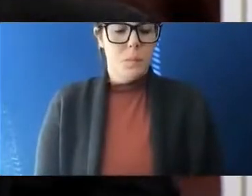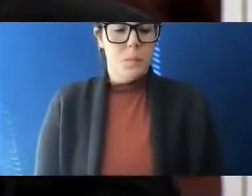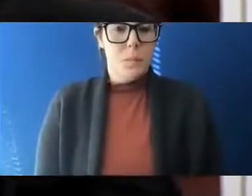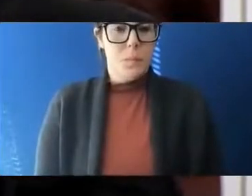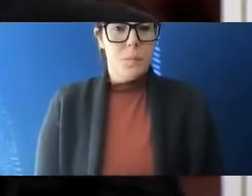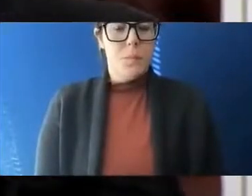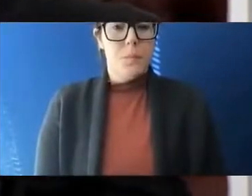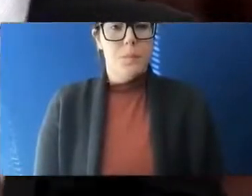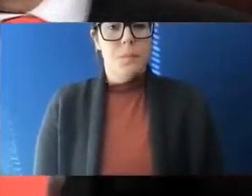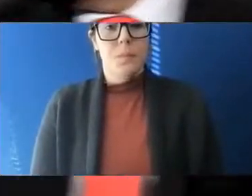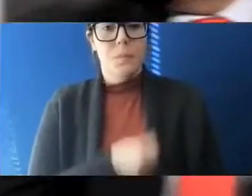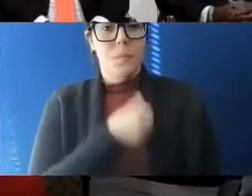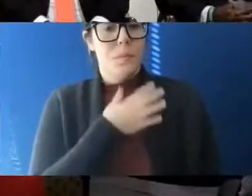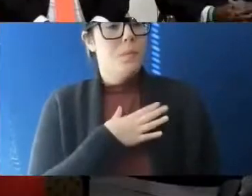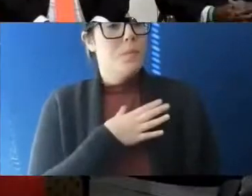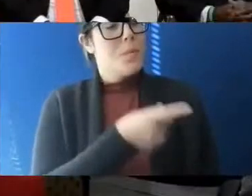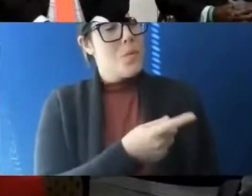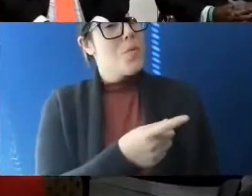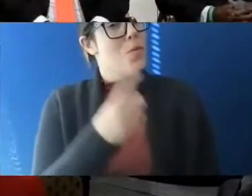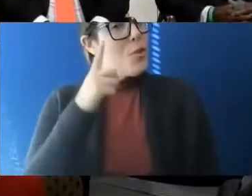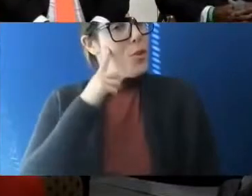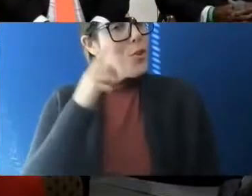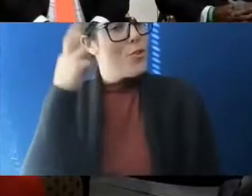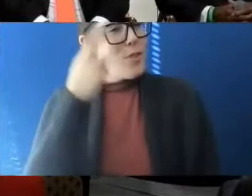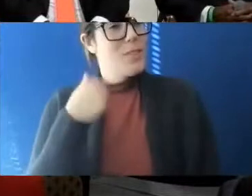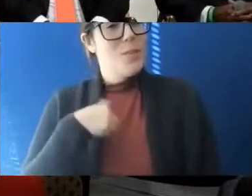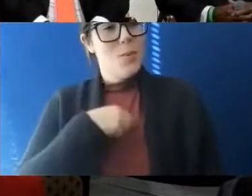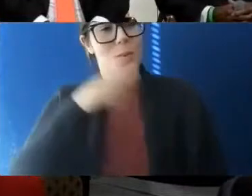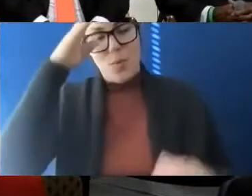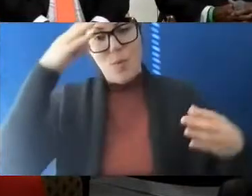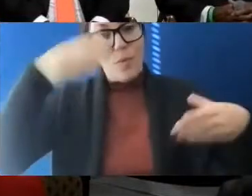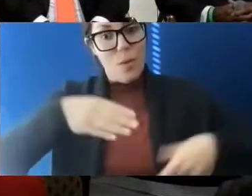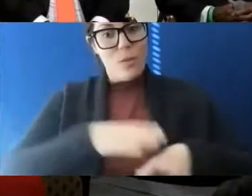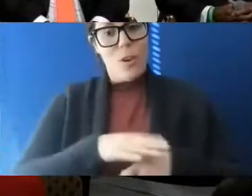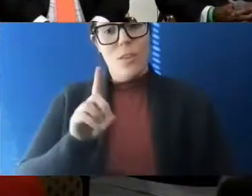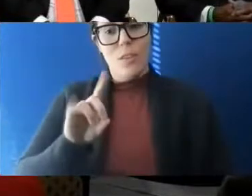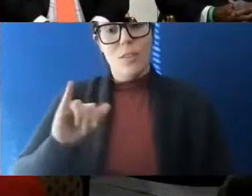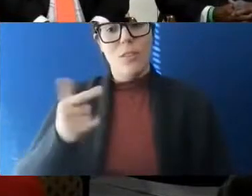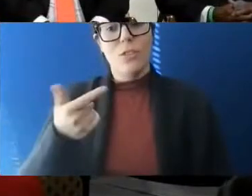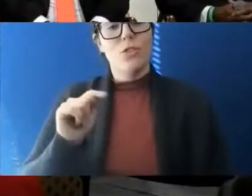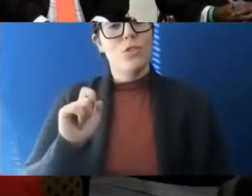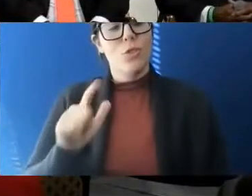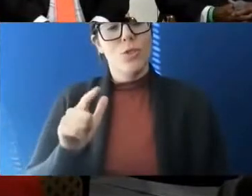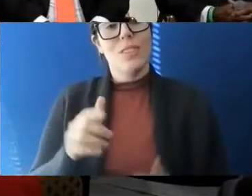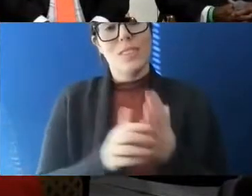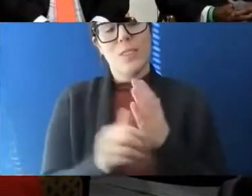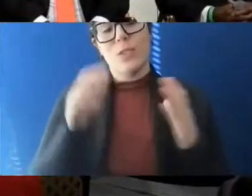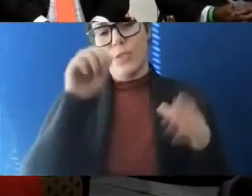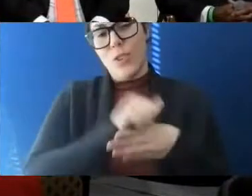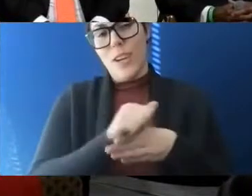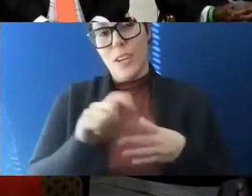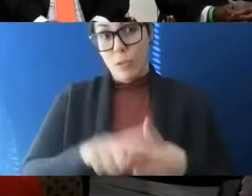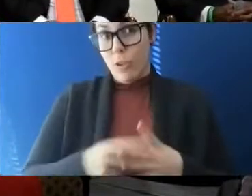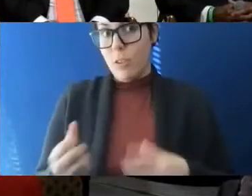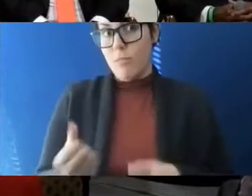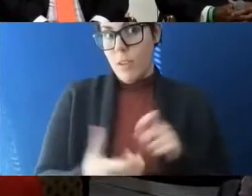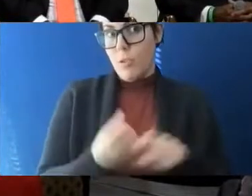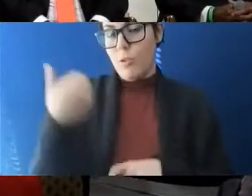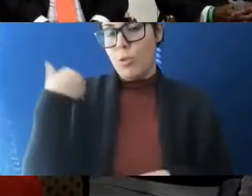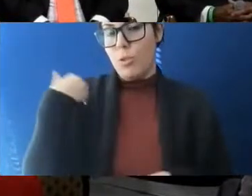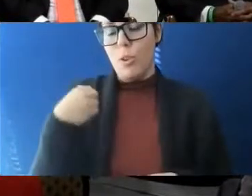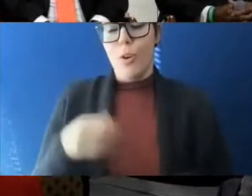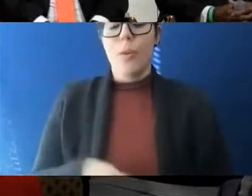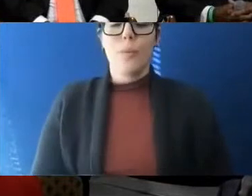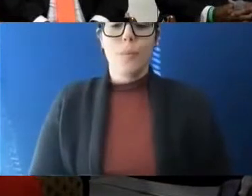You've actually heard the reason we're motivated to focus on digital skills training. We started our program years ago. It goes back to my prior comment that to